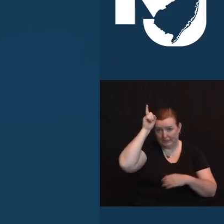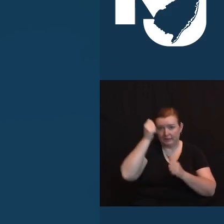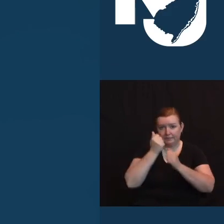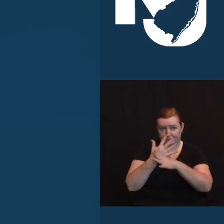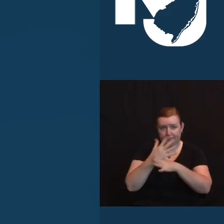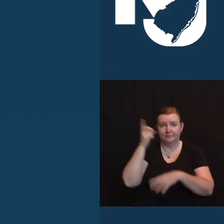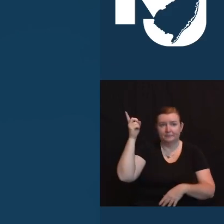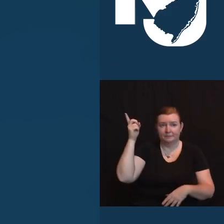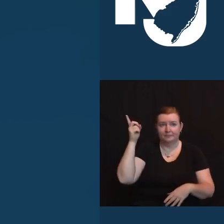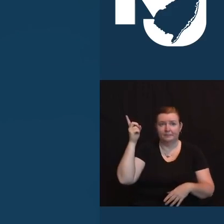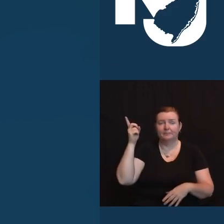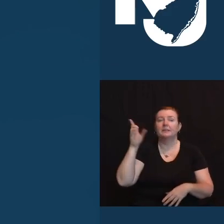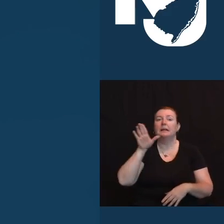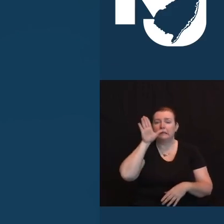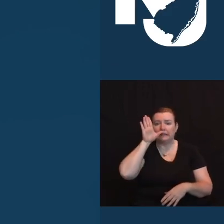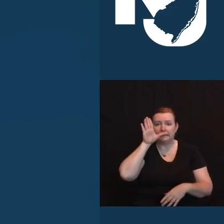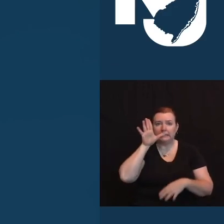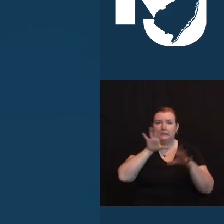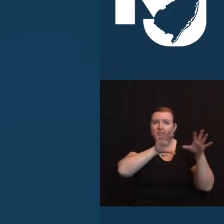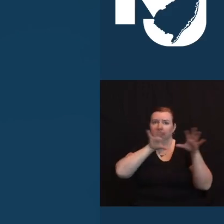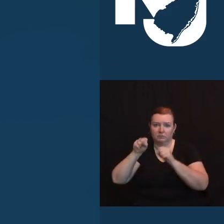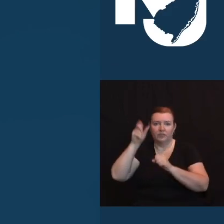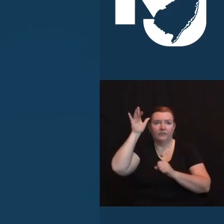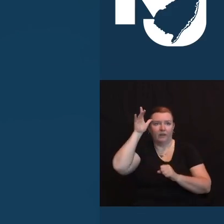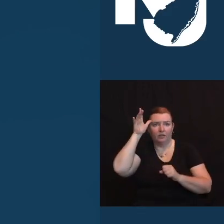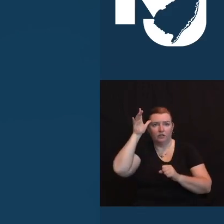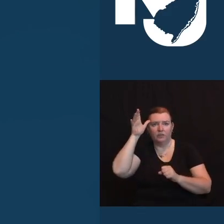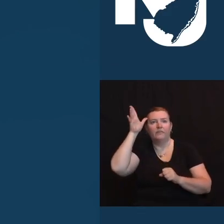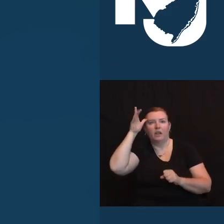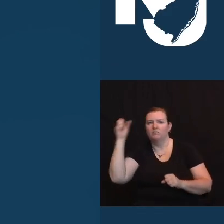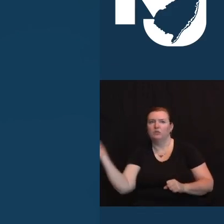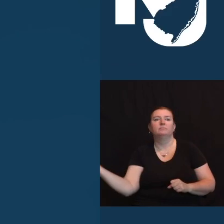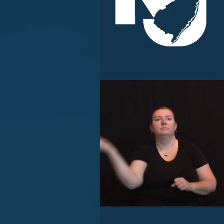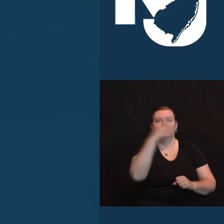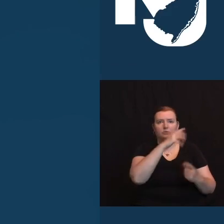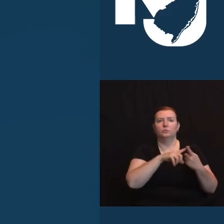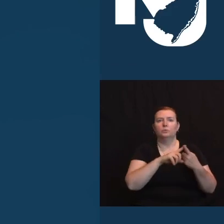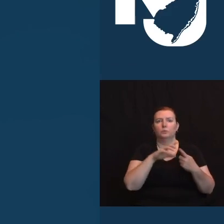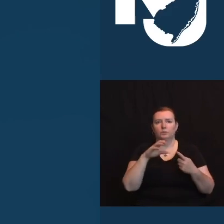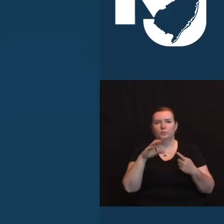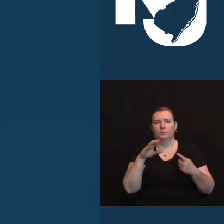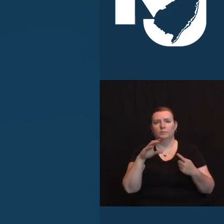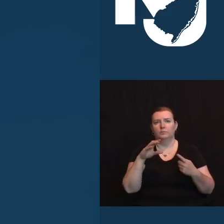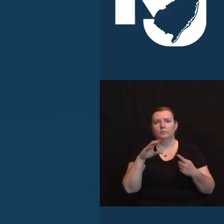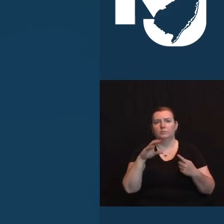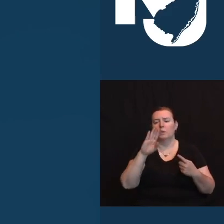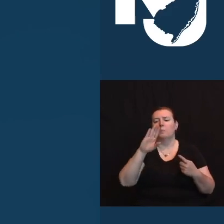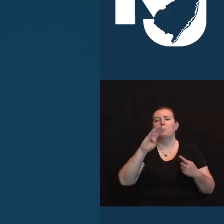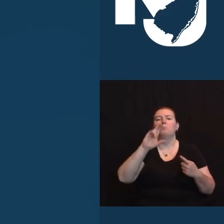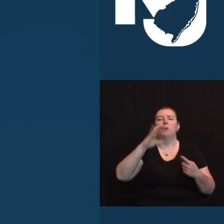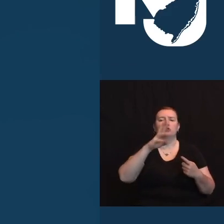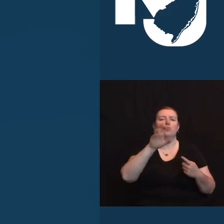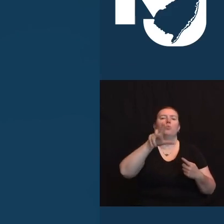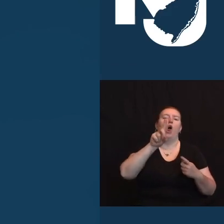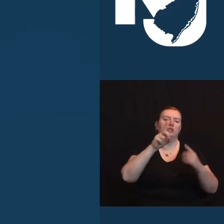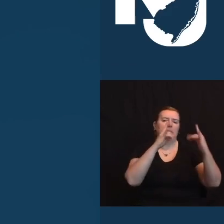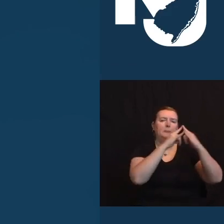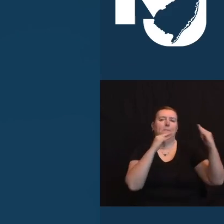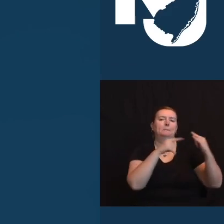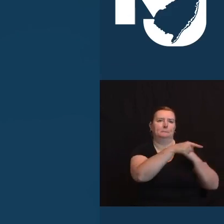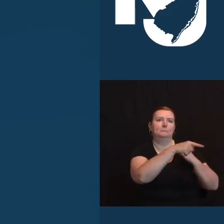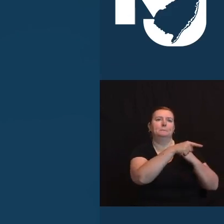to power, Hedda's father was taken to the Buchenwald concentration camp while she and her mother and two brothers